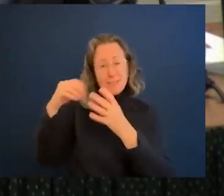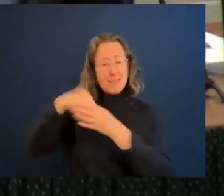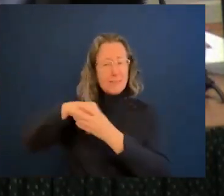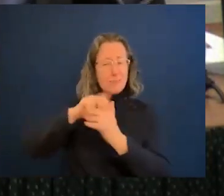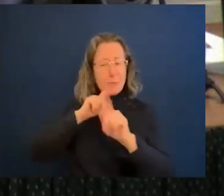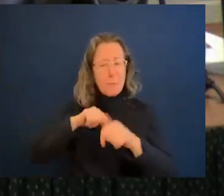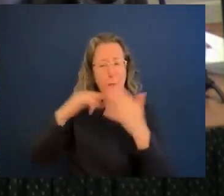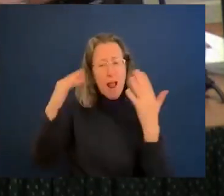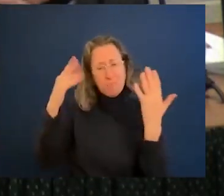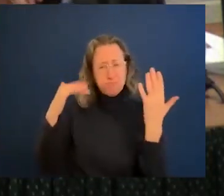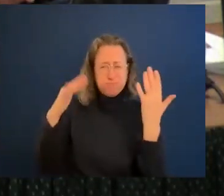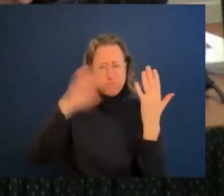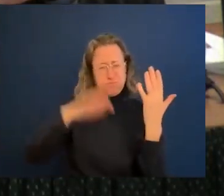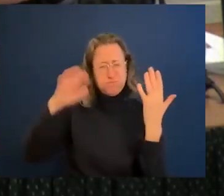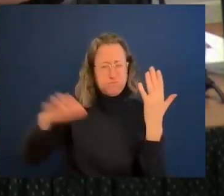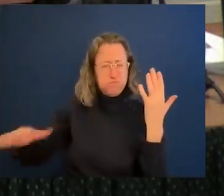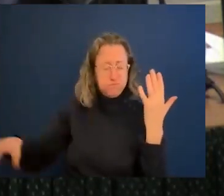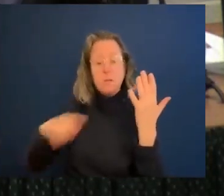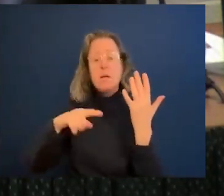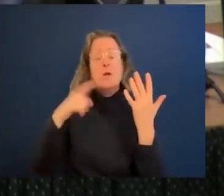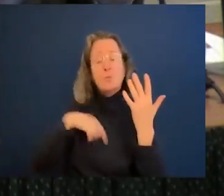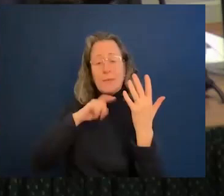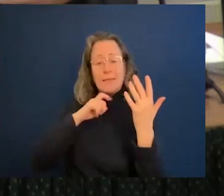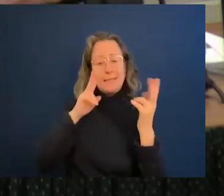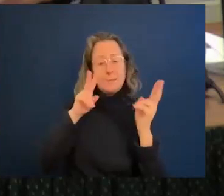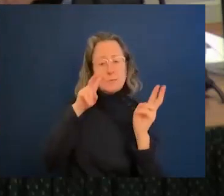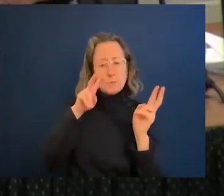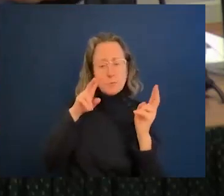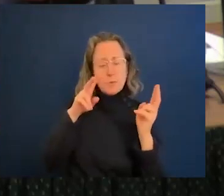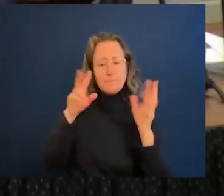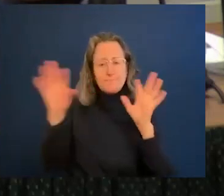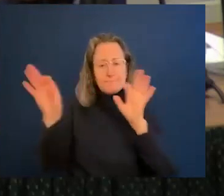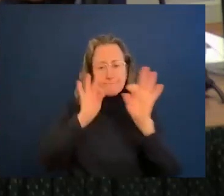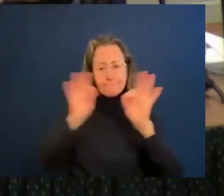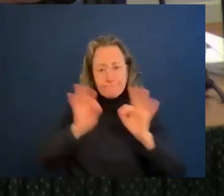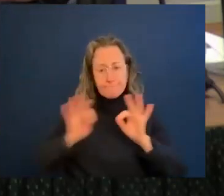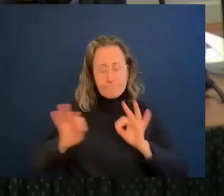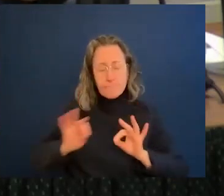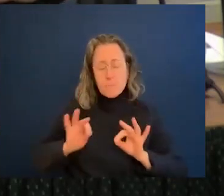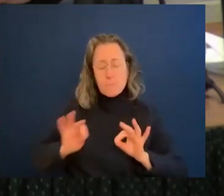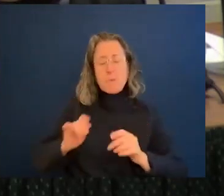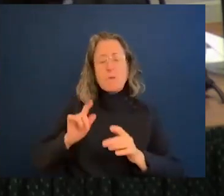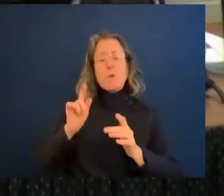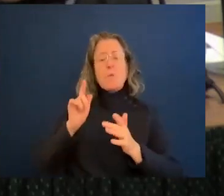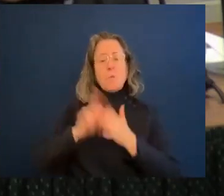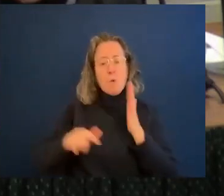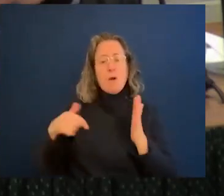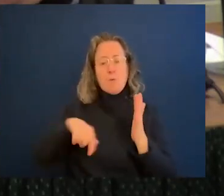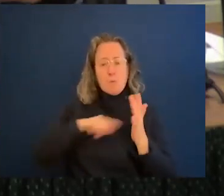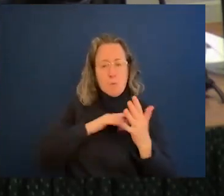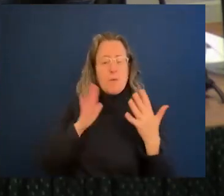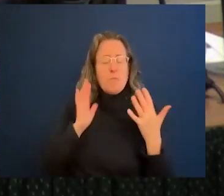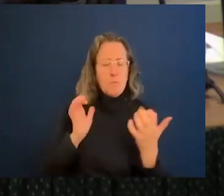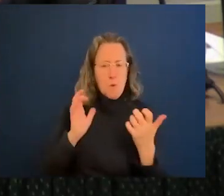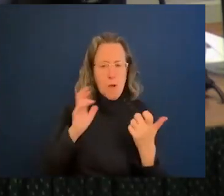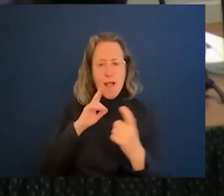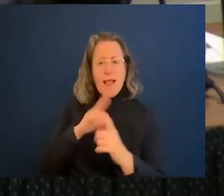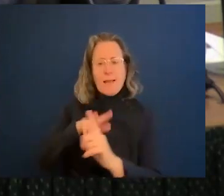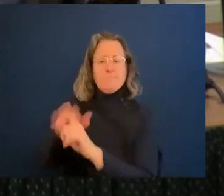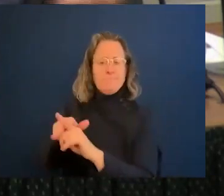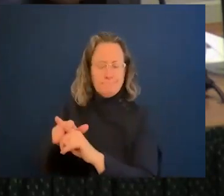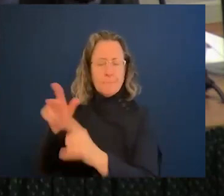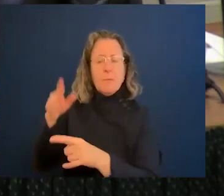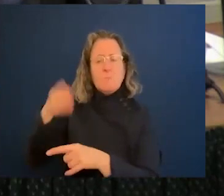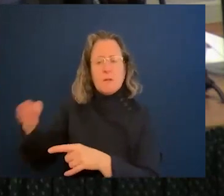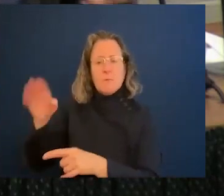what they had given us in the report was four General options for fire and EMS Staffing models as